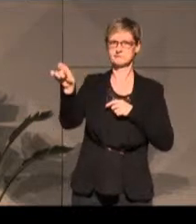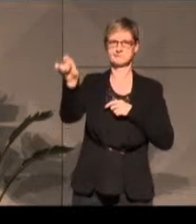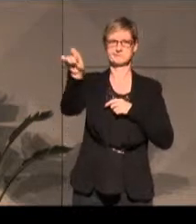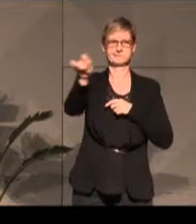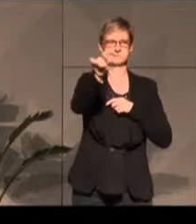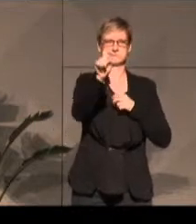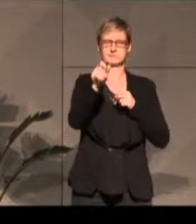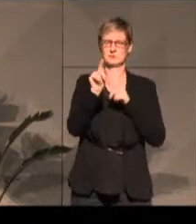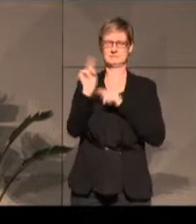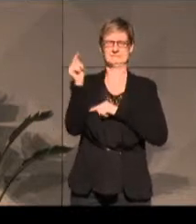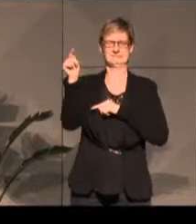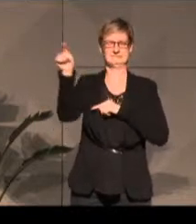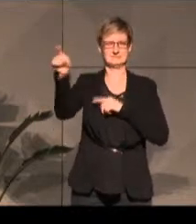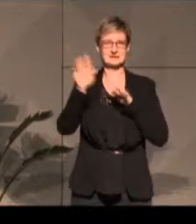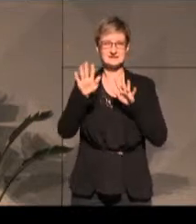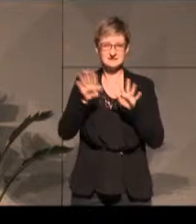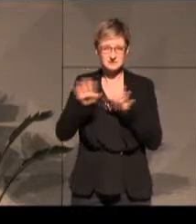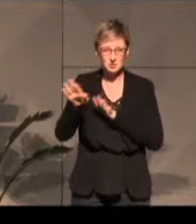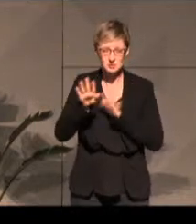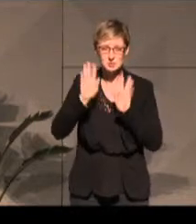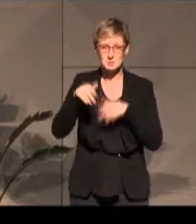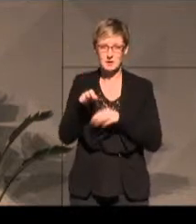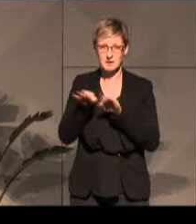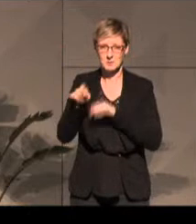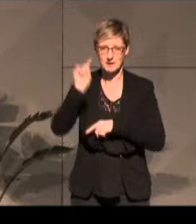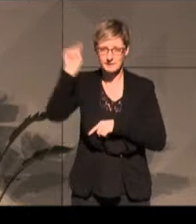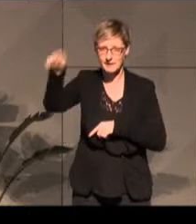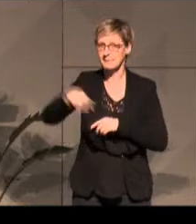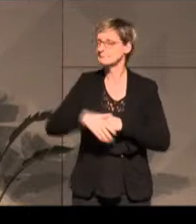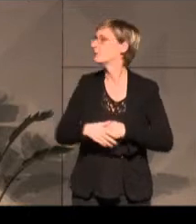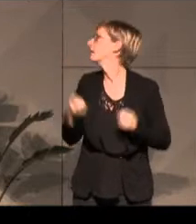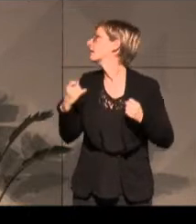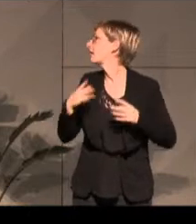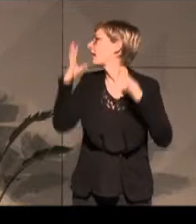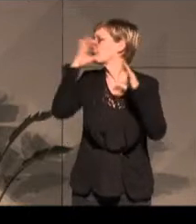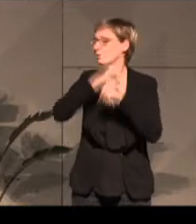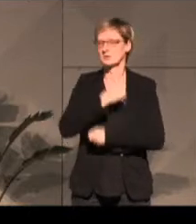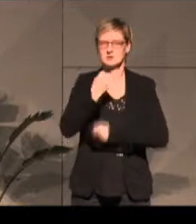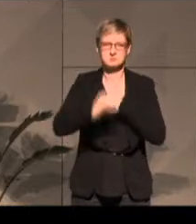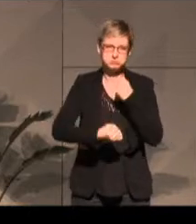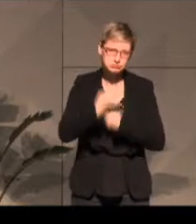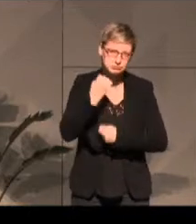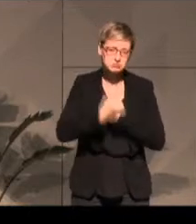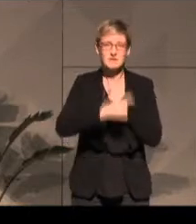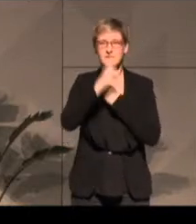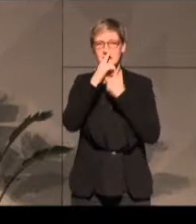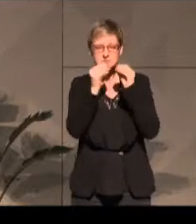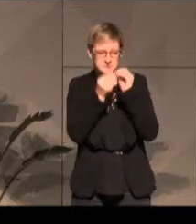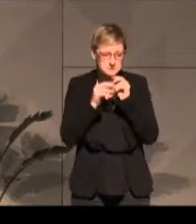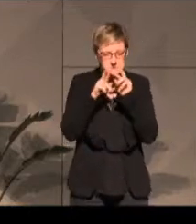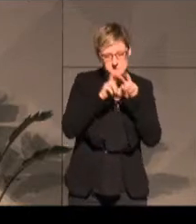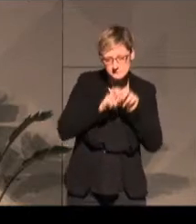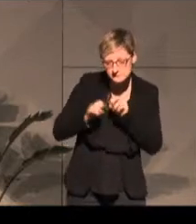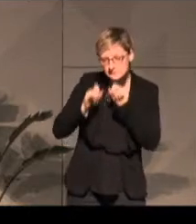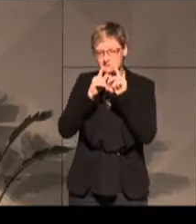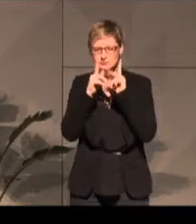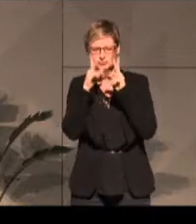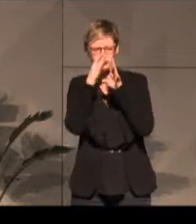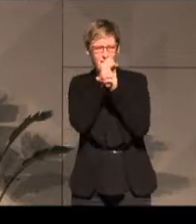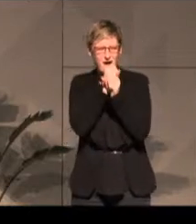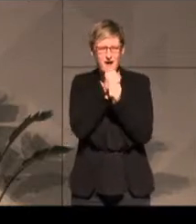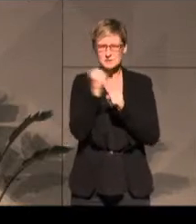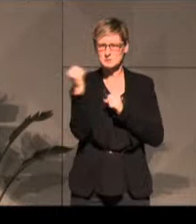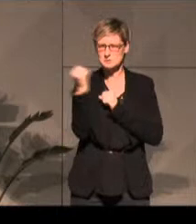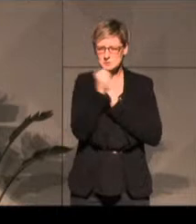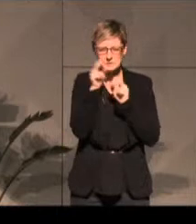than 1,000 kilometers away from the rest of mankind. During the polar night, darkness is a major challenge, because anything